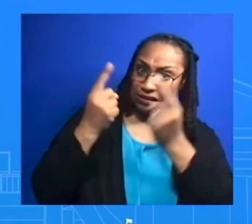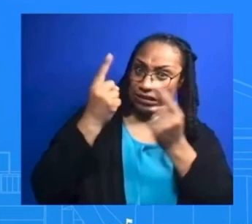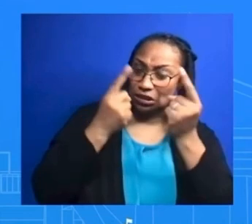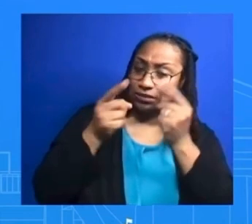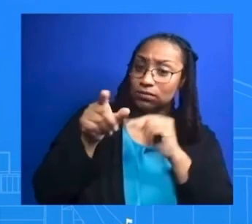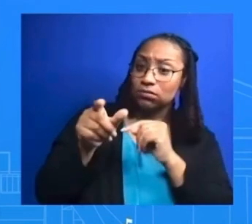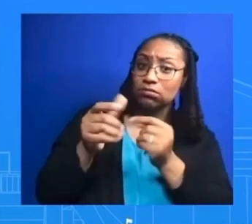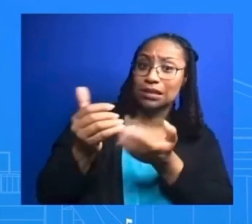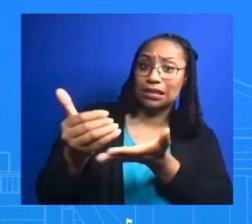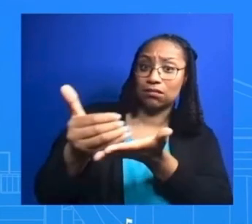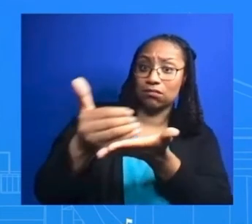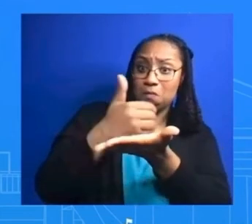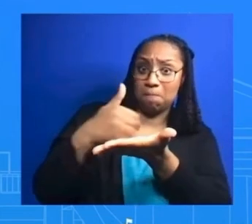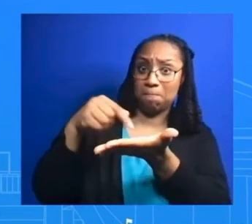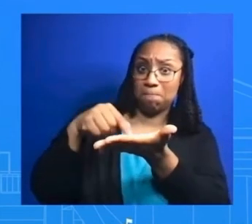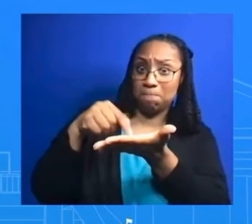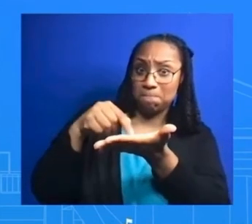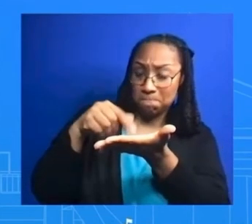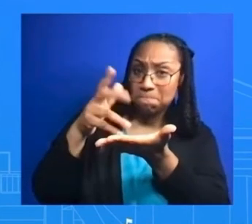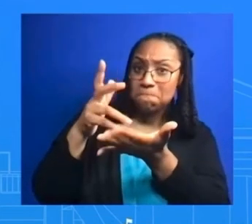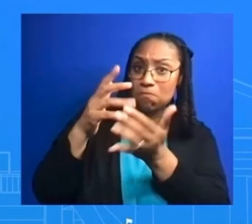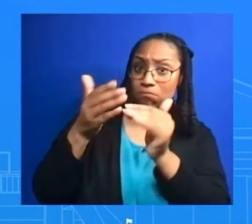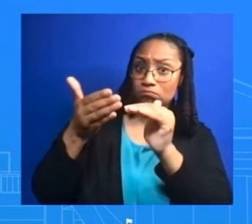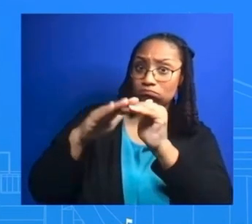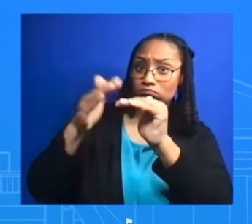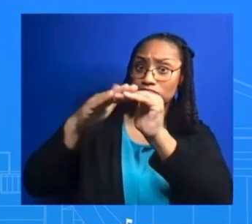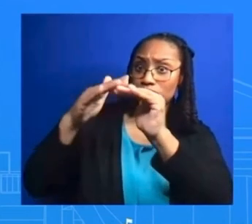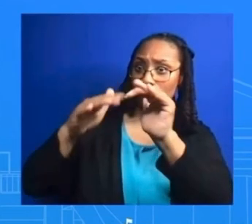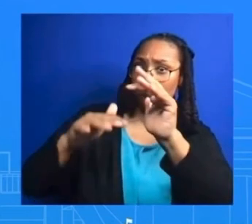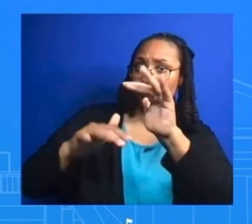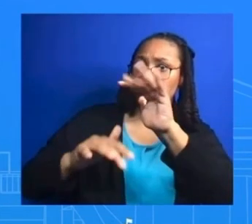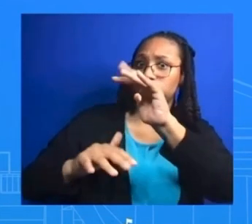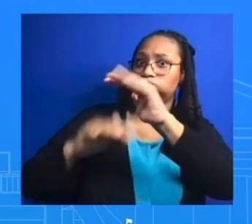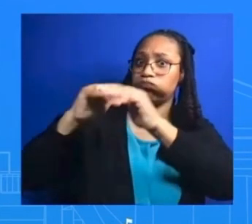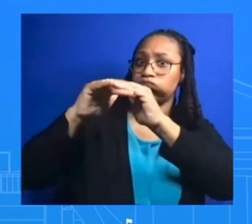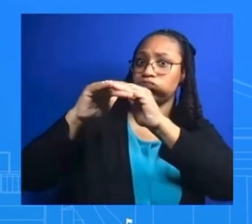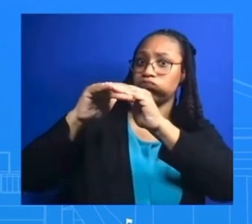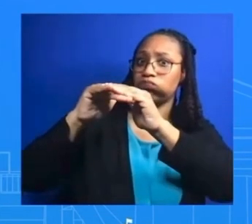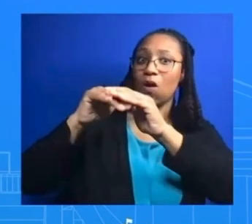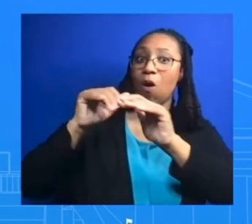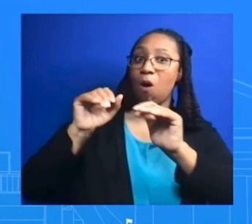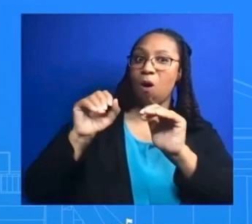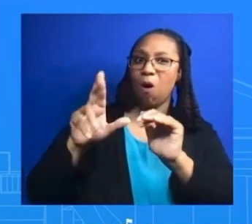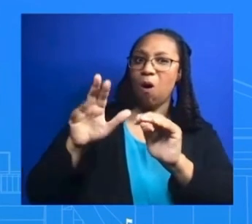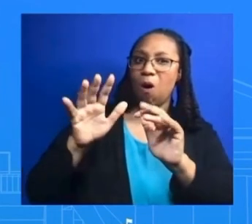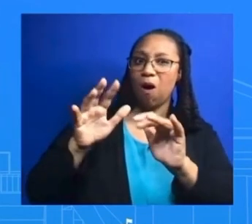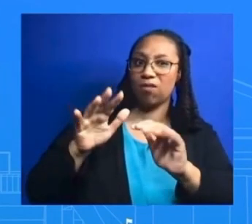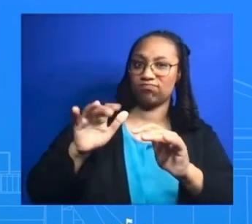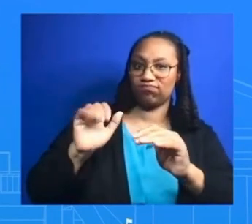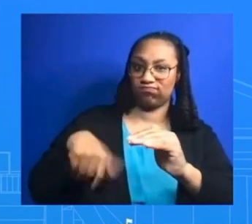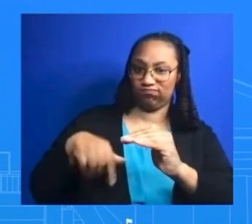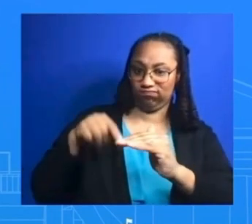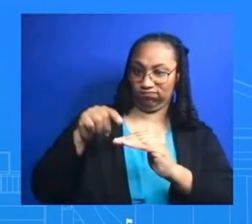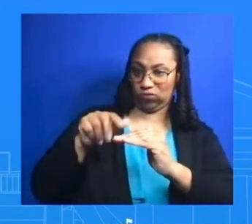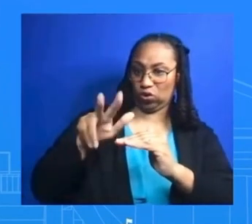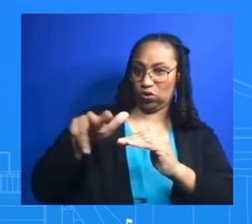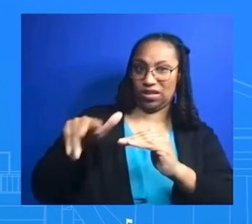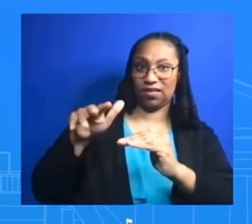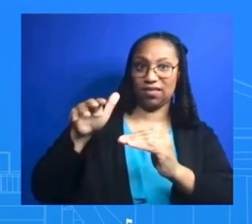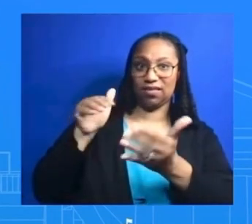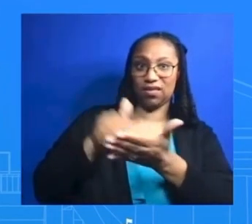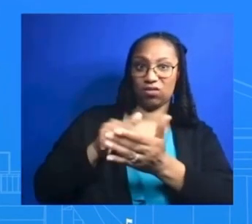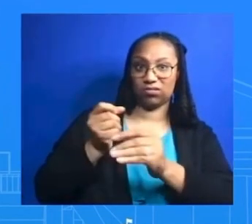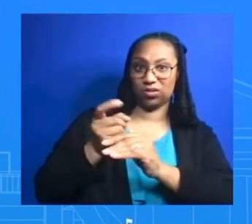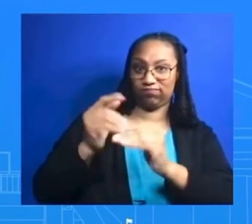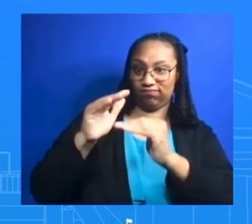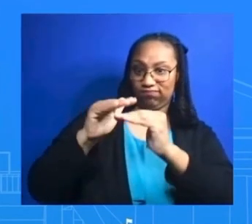that $33,000 annual number set in stone henceforth? It is $33,000. And I want